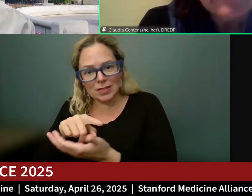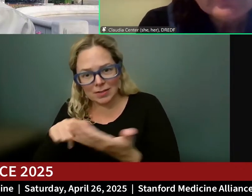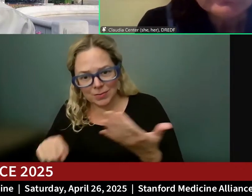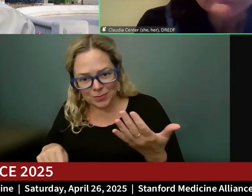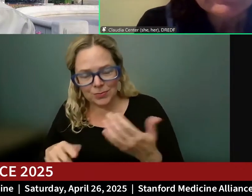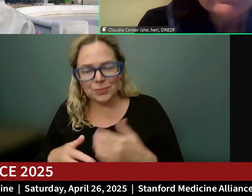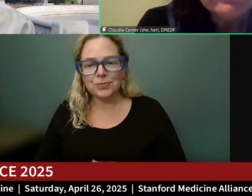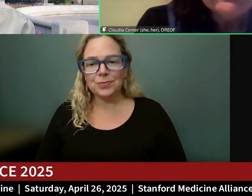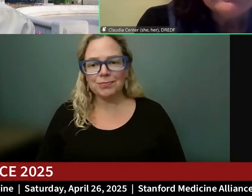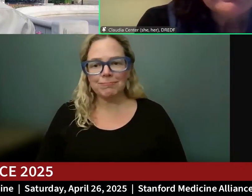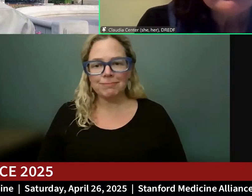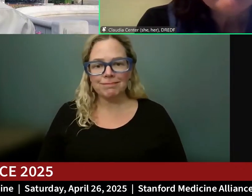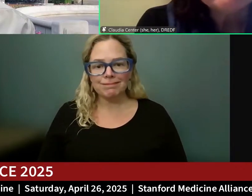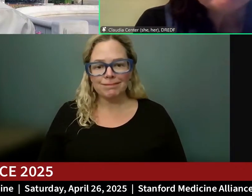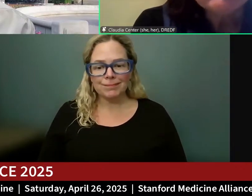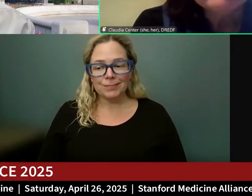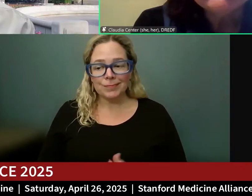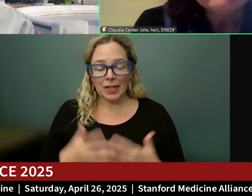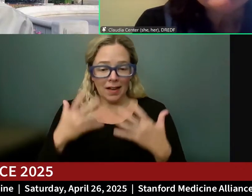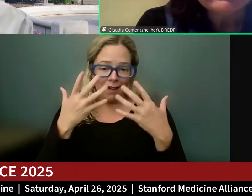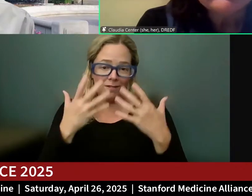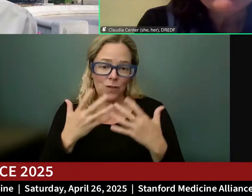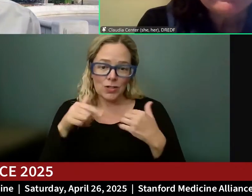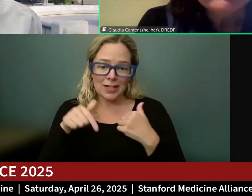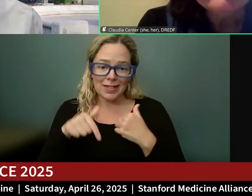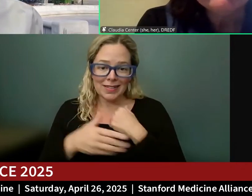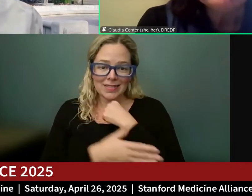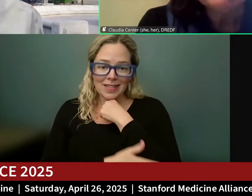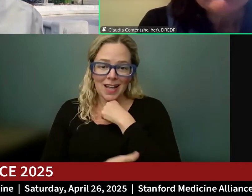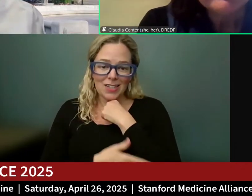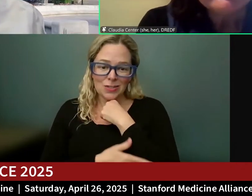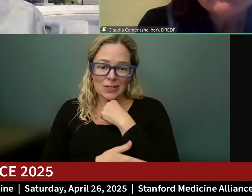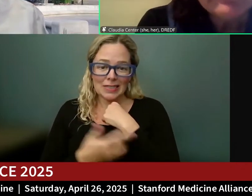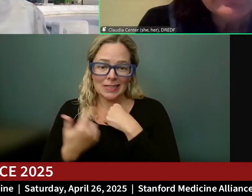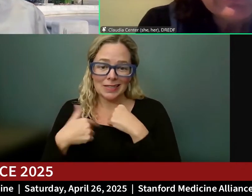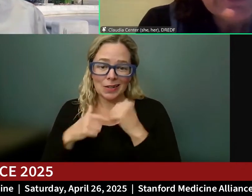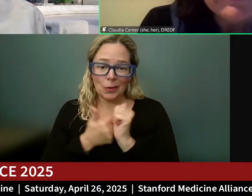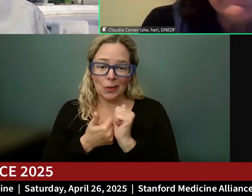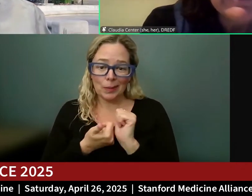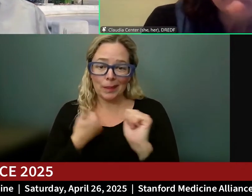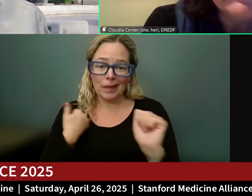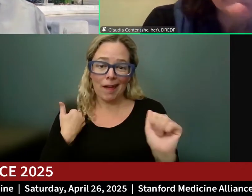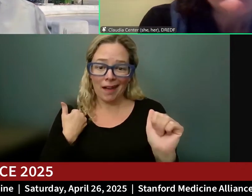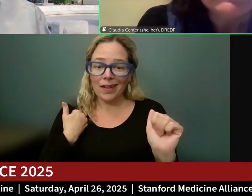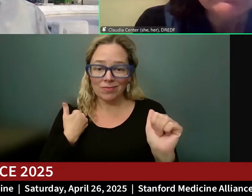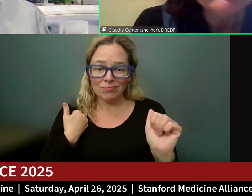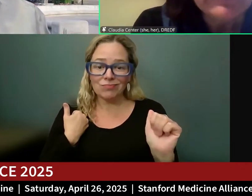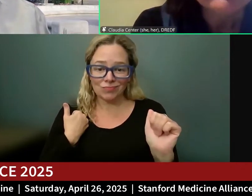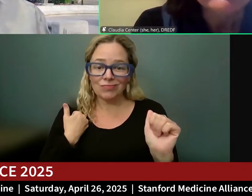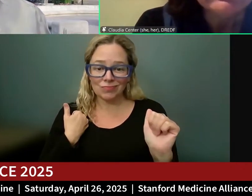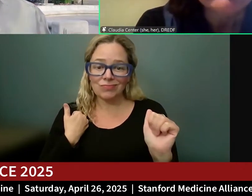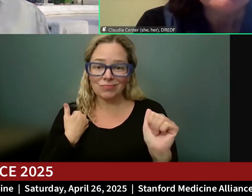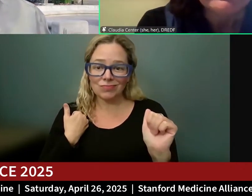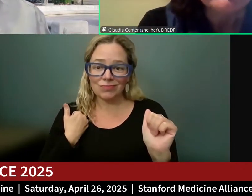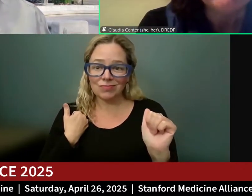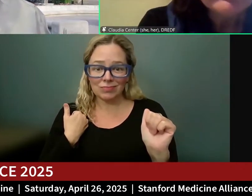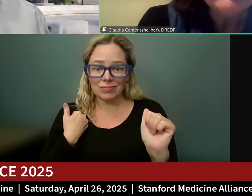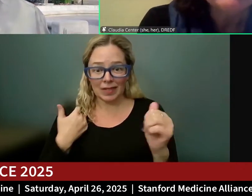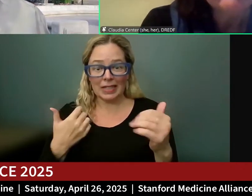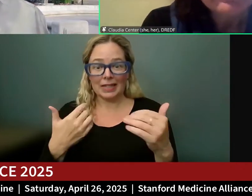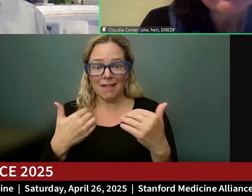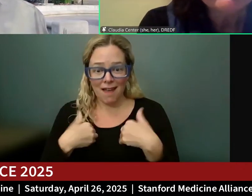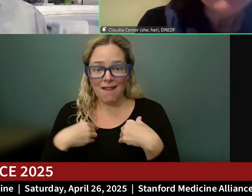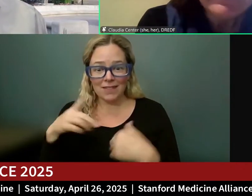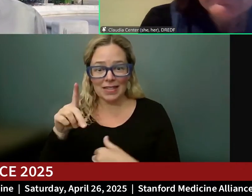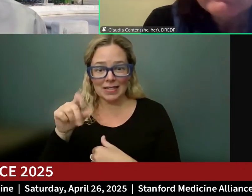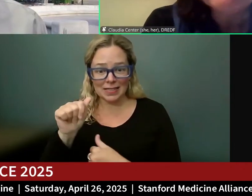unfortunately, in this country, we're kind of behind the ball on having disabled doctors.